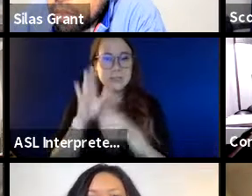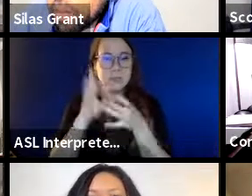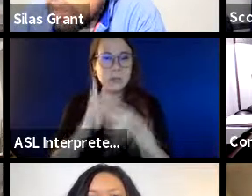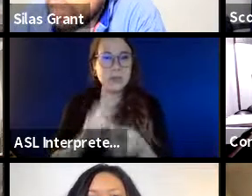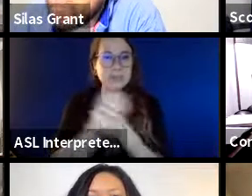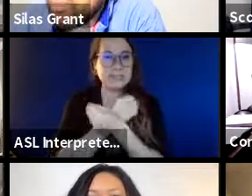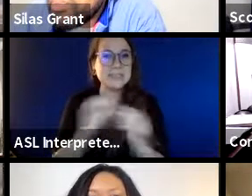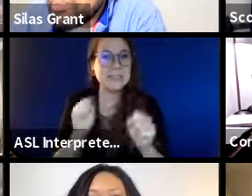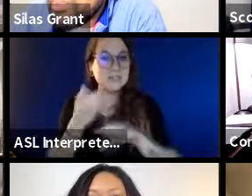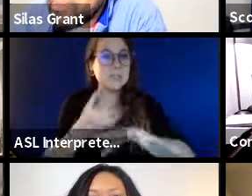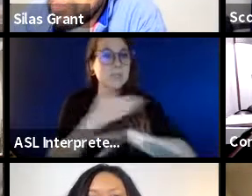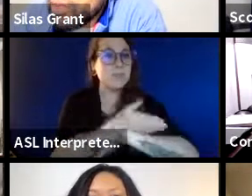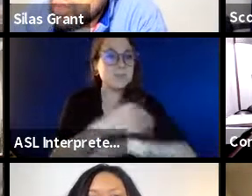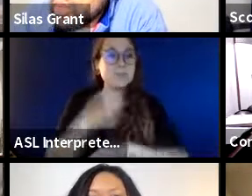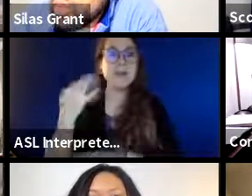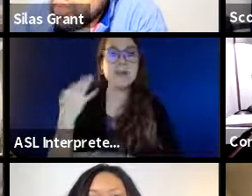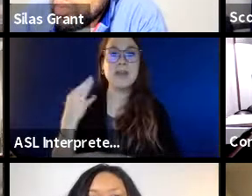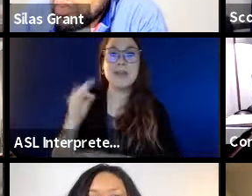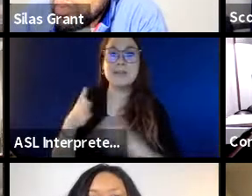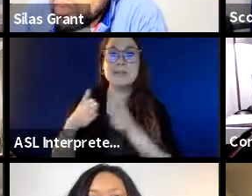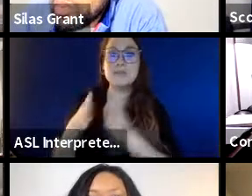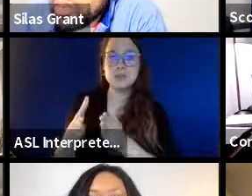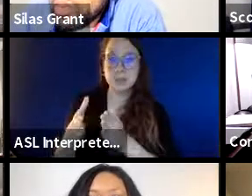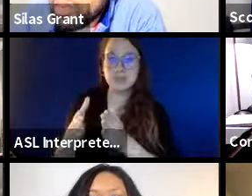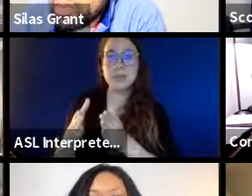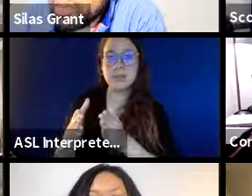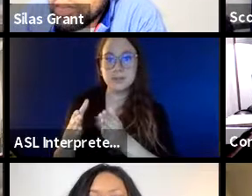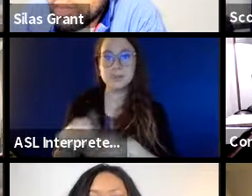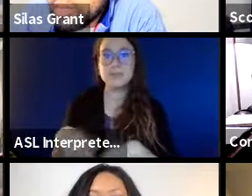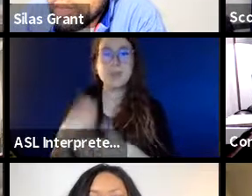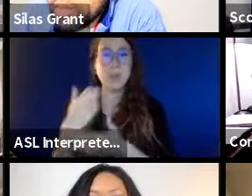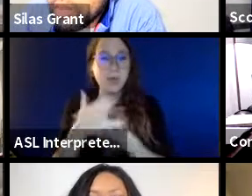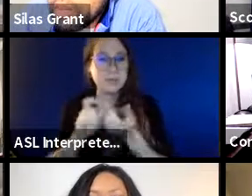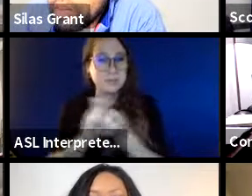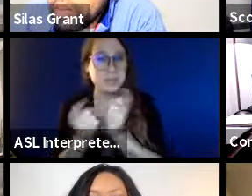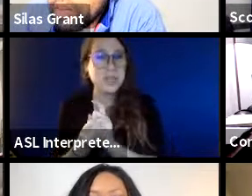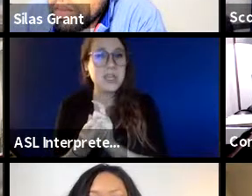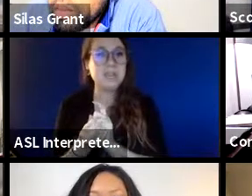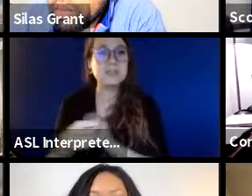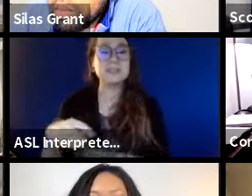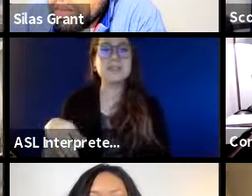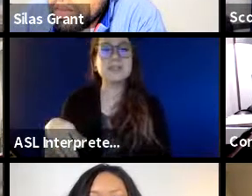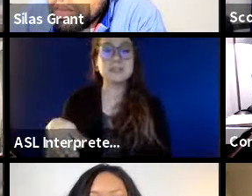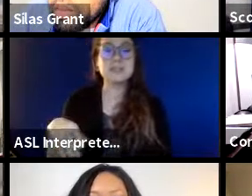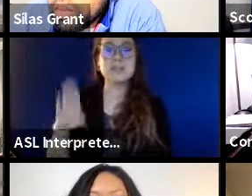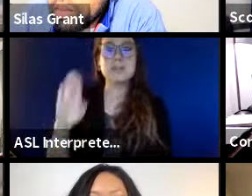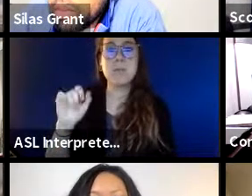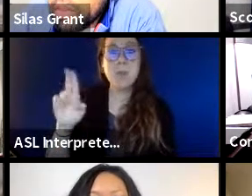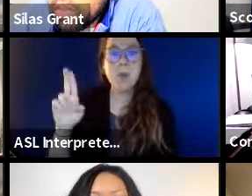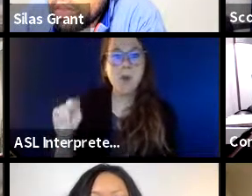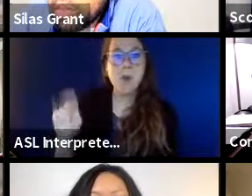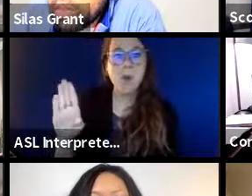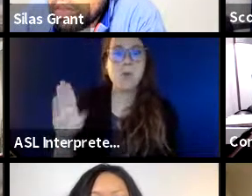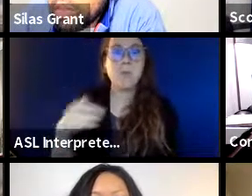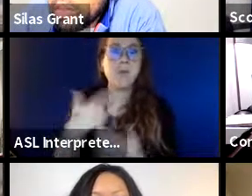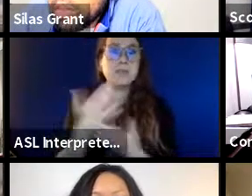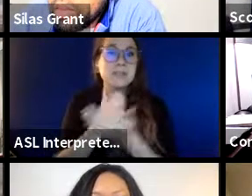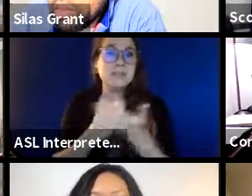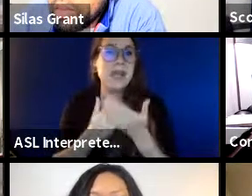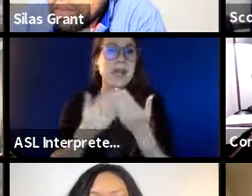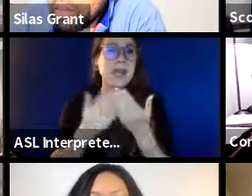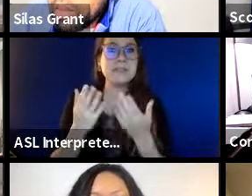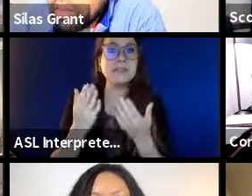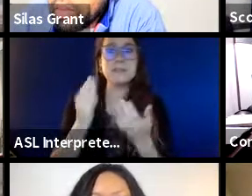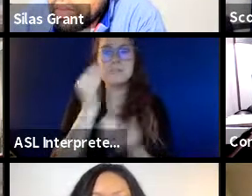safety improvements on 19th Street. We want some chicanes, we want some bulb outs, we want some nice landscape things